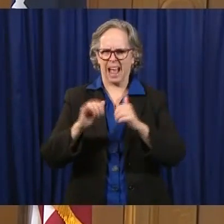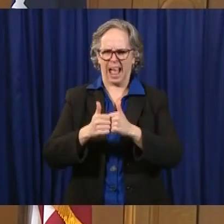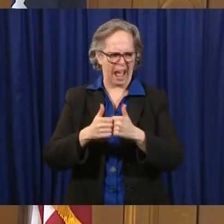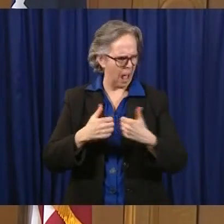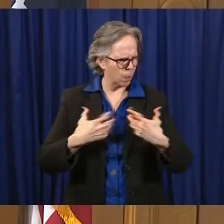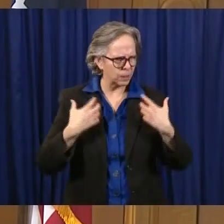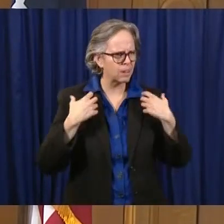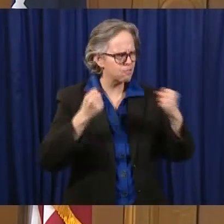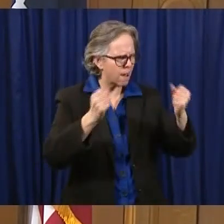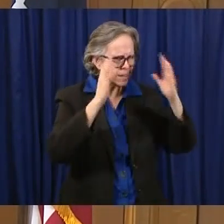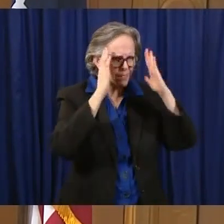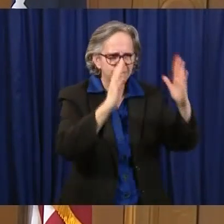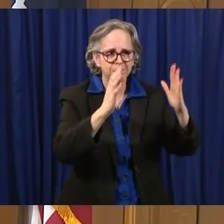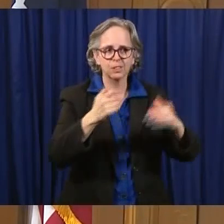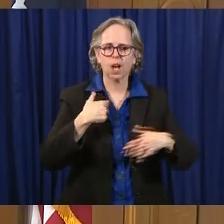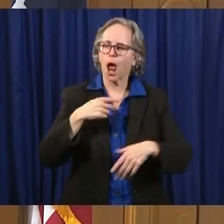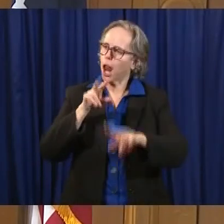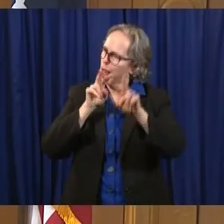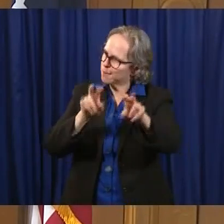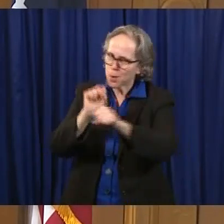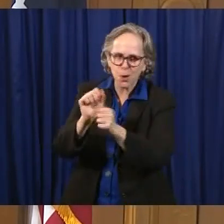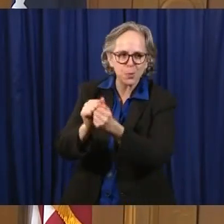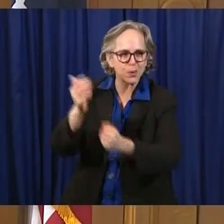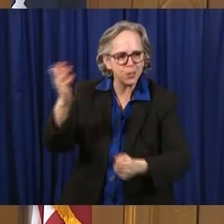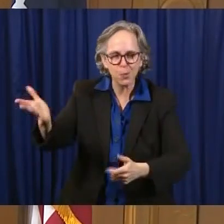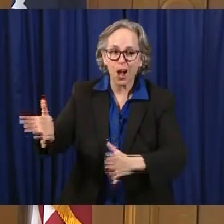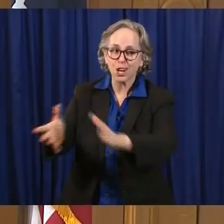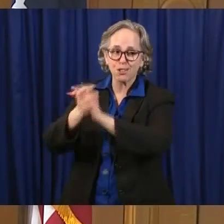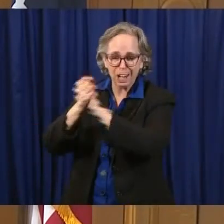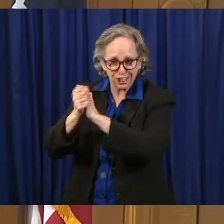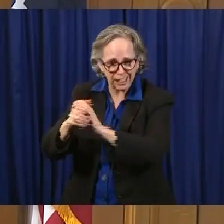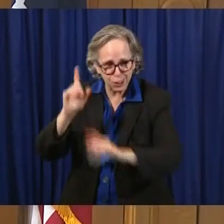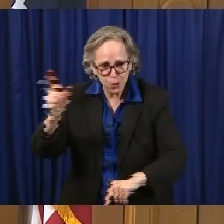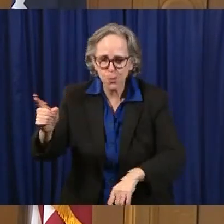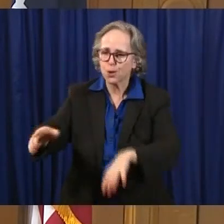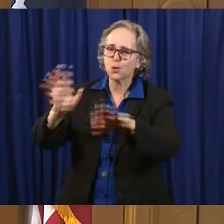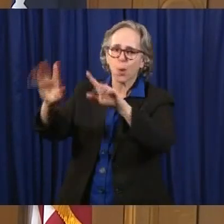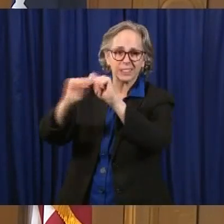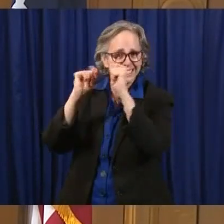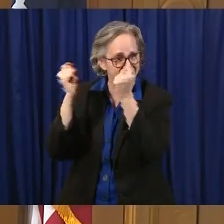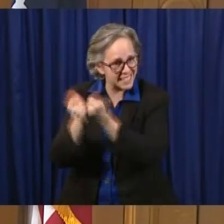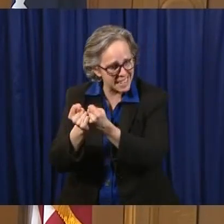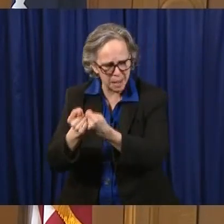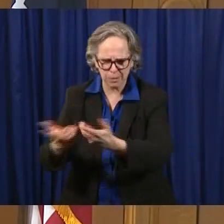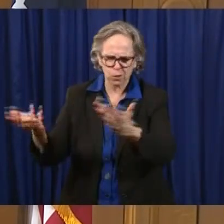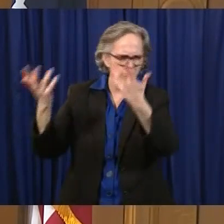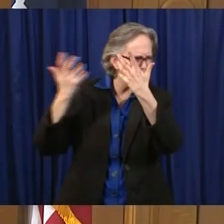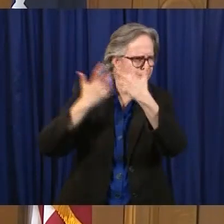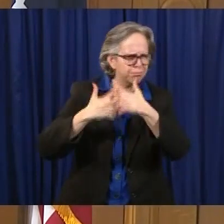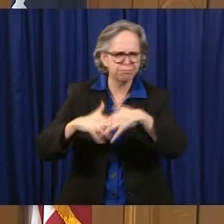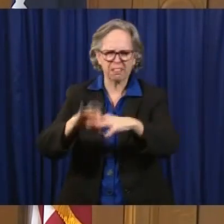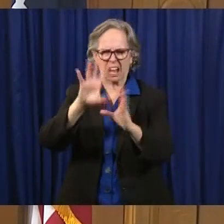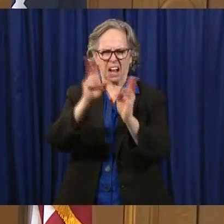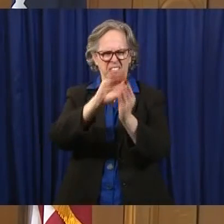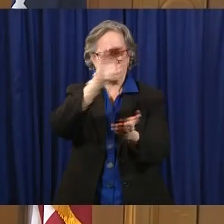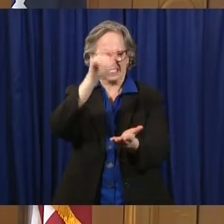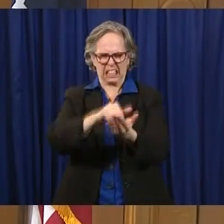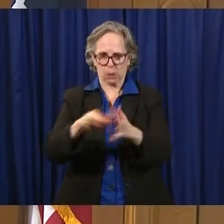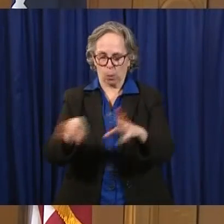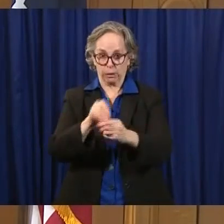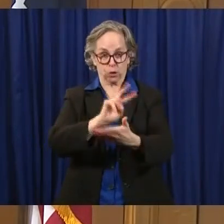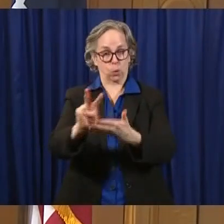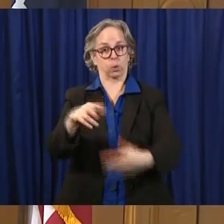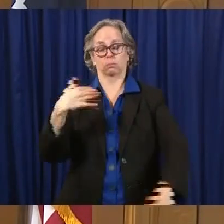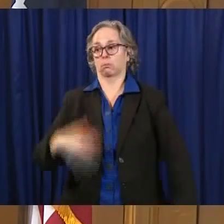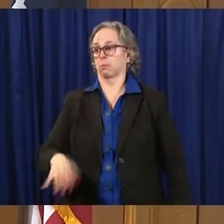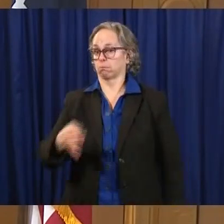Mayor, and congratulations to you and your team for putting that together in 2 weeks. That's quite amazing. And as you